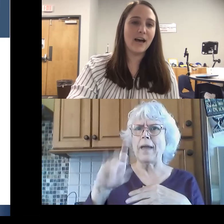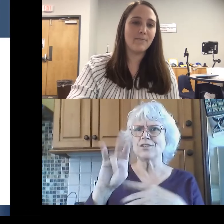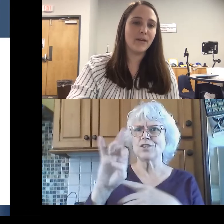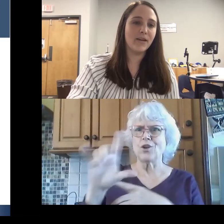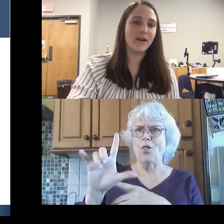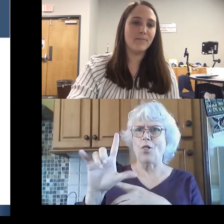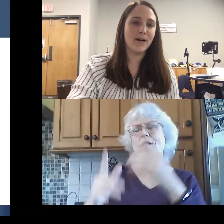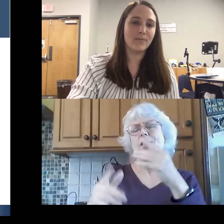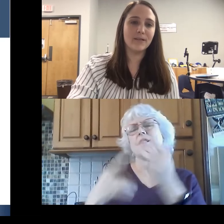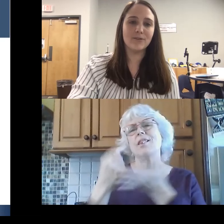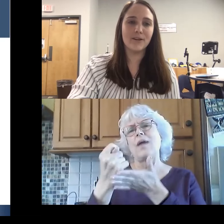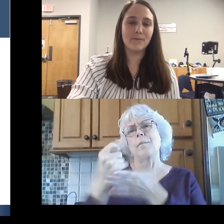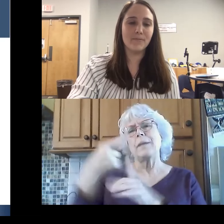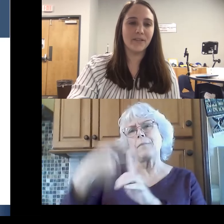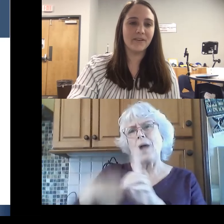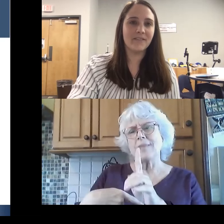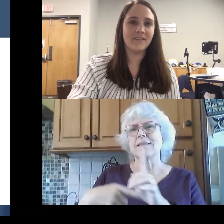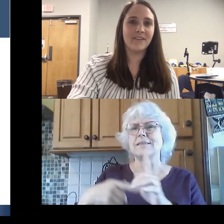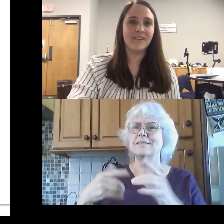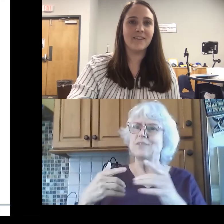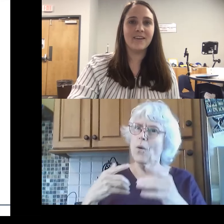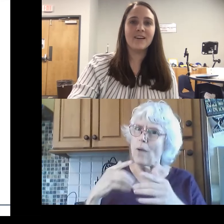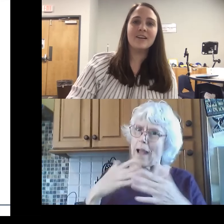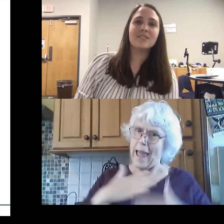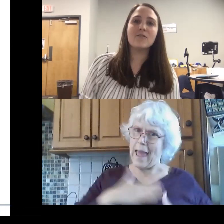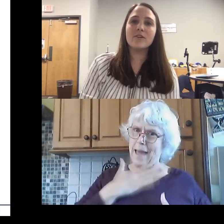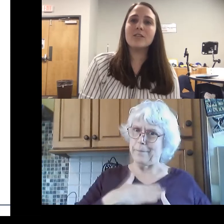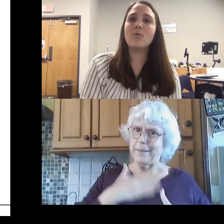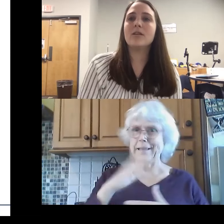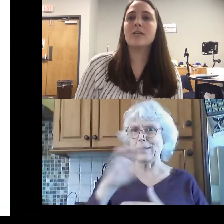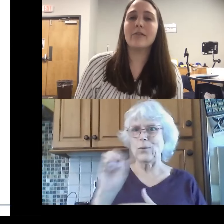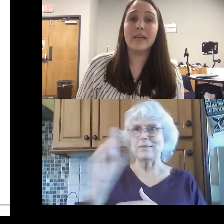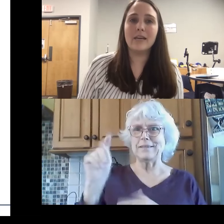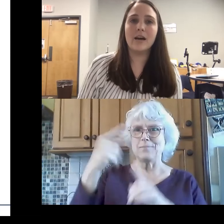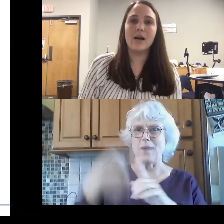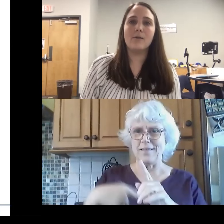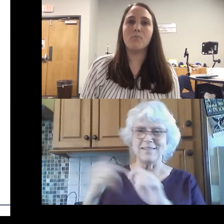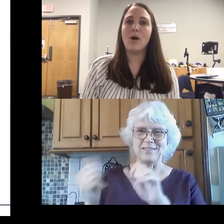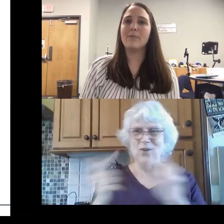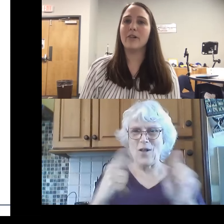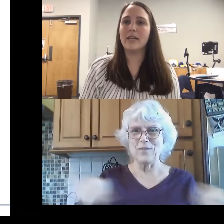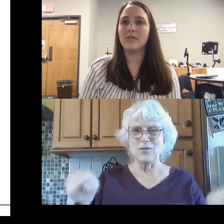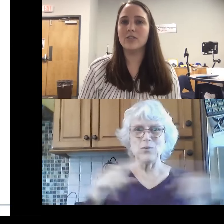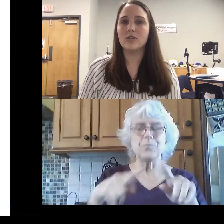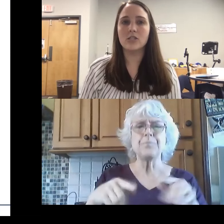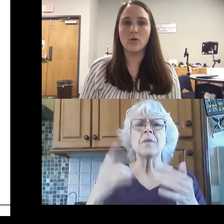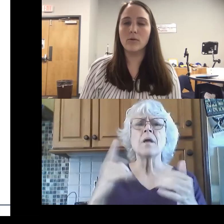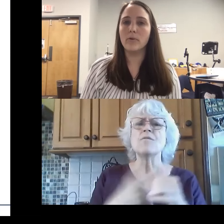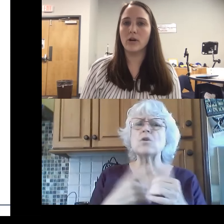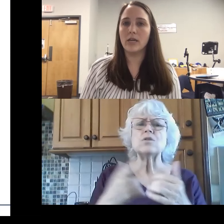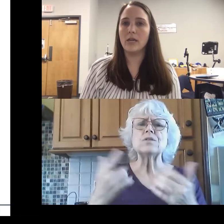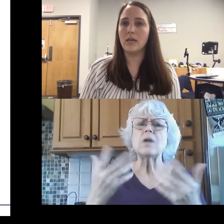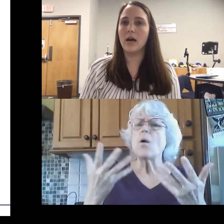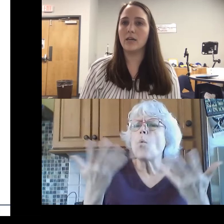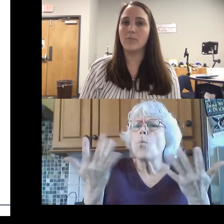a happy Occupational Therapy Month. So first I wanted to link why play and leisure is so